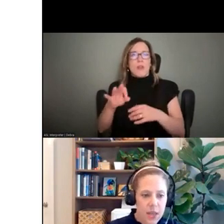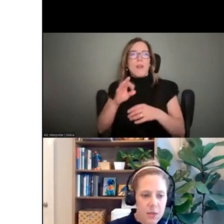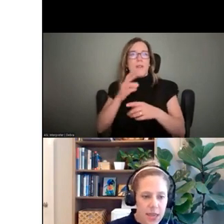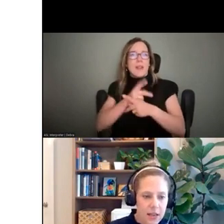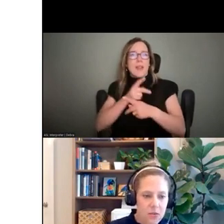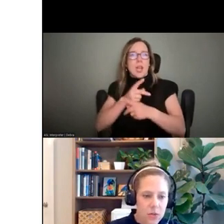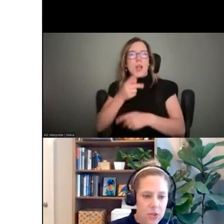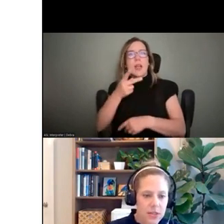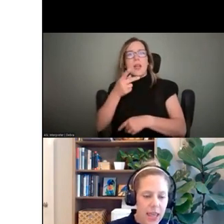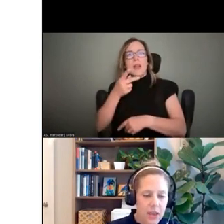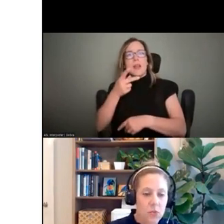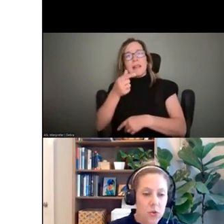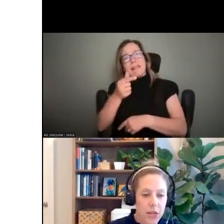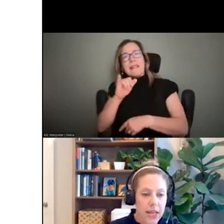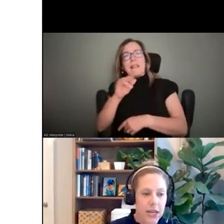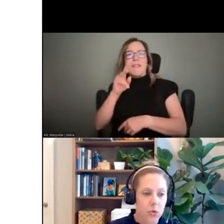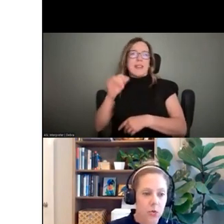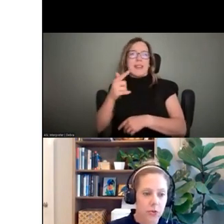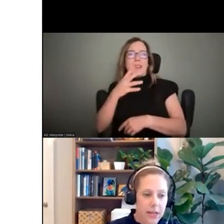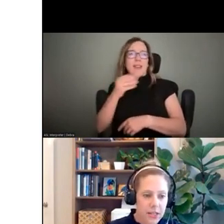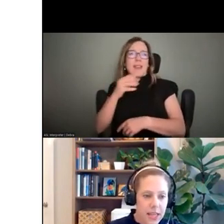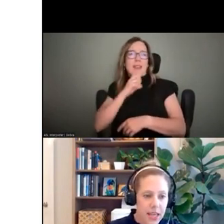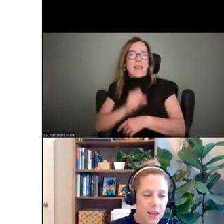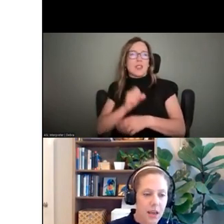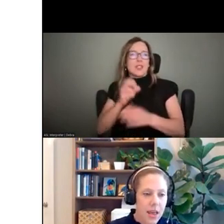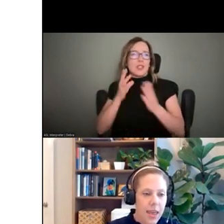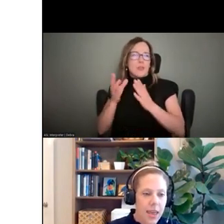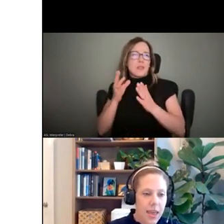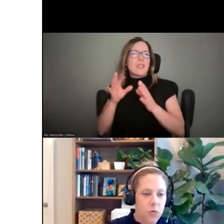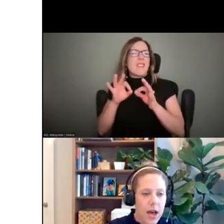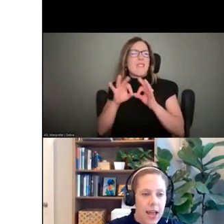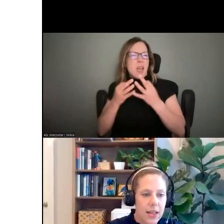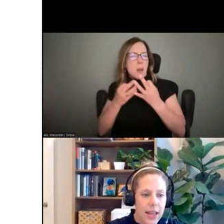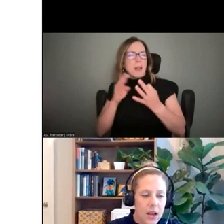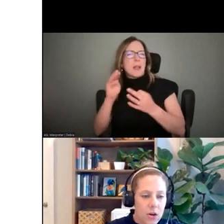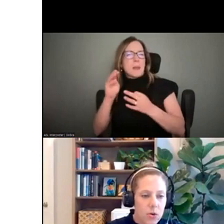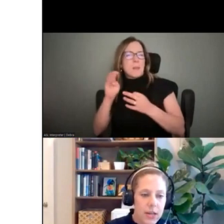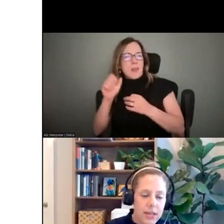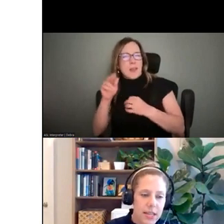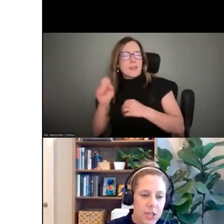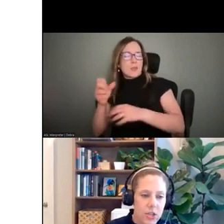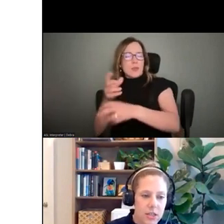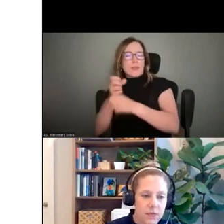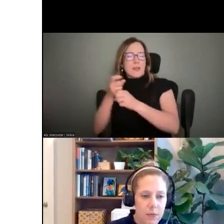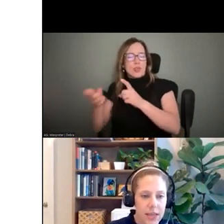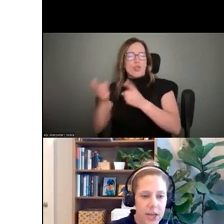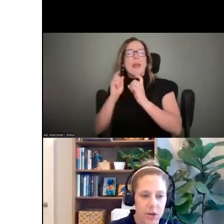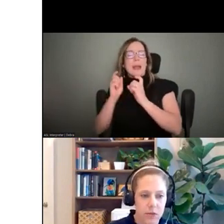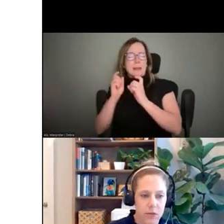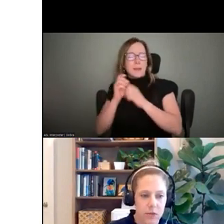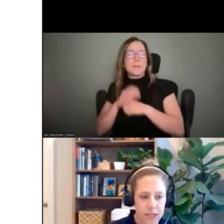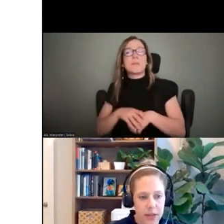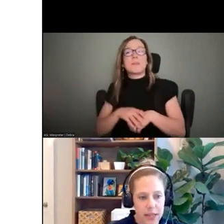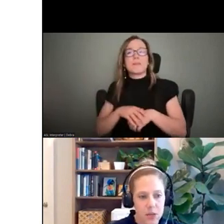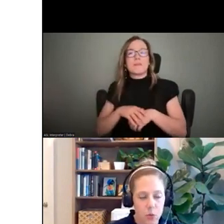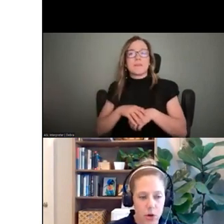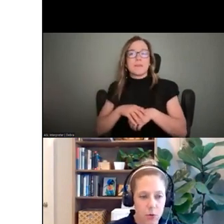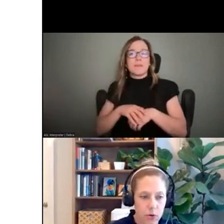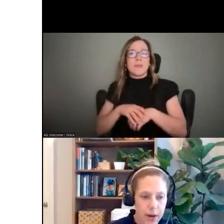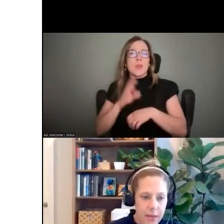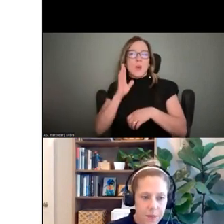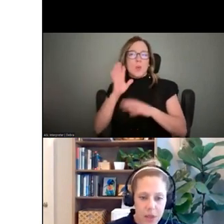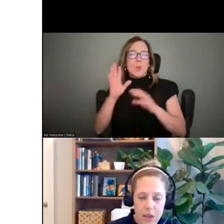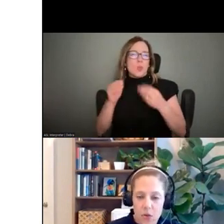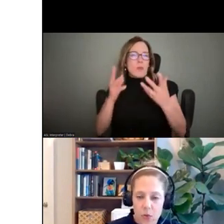at Family Means, which is a Community Care Corps grantee. And Beth will highlight her organization's Family Caregiver Respite and